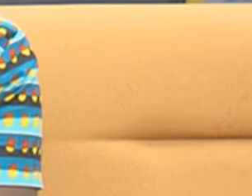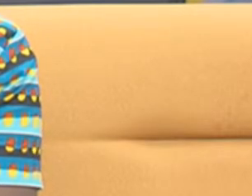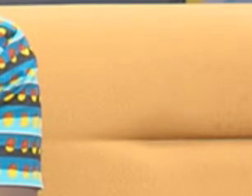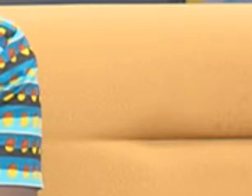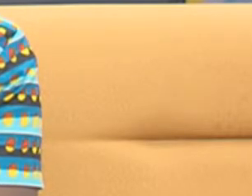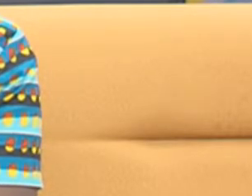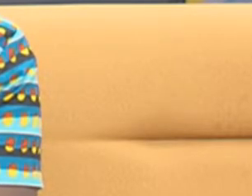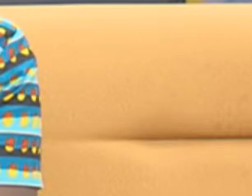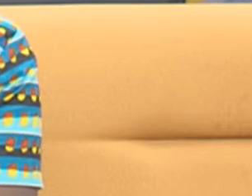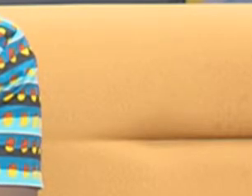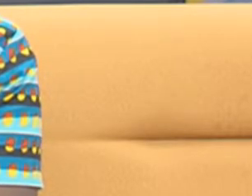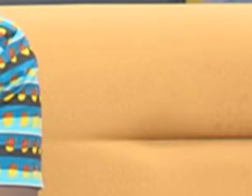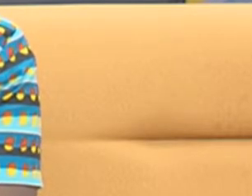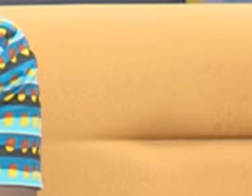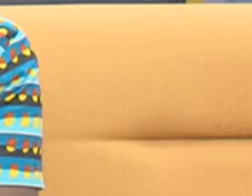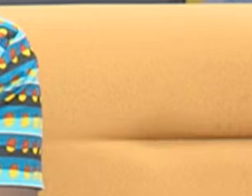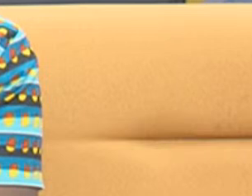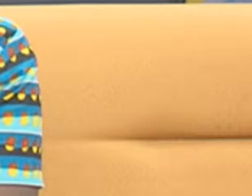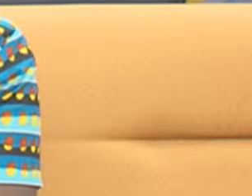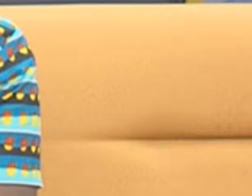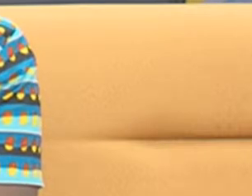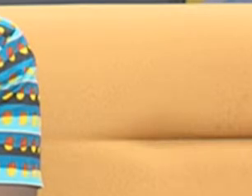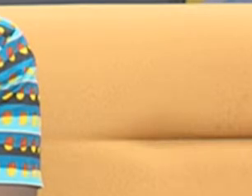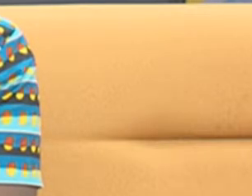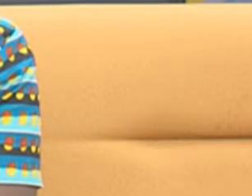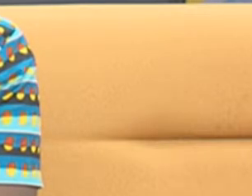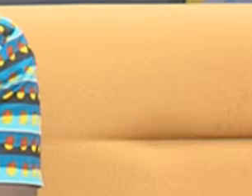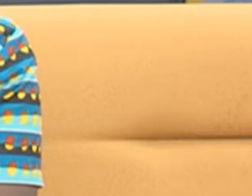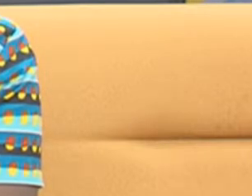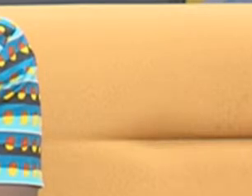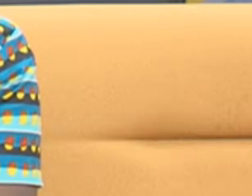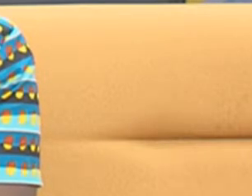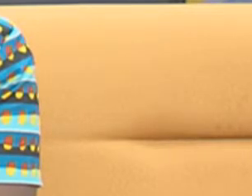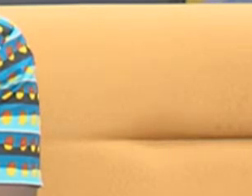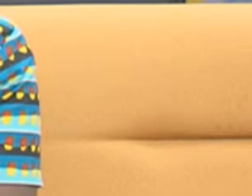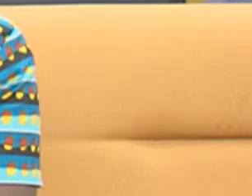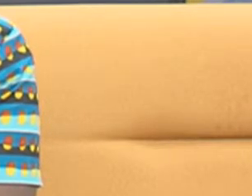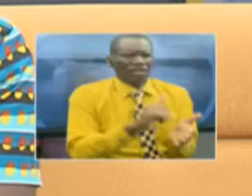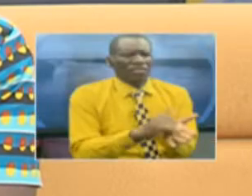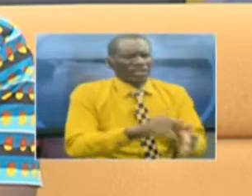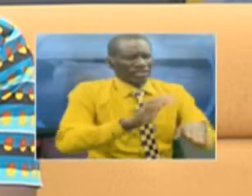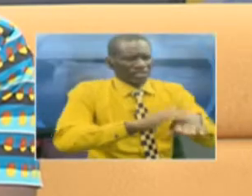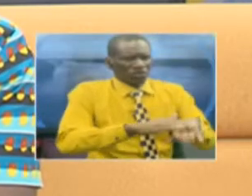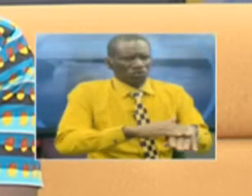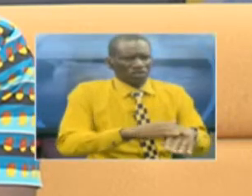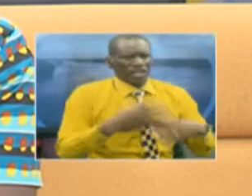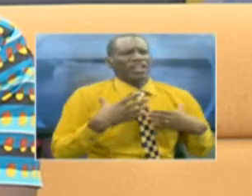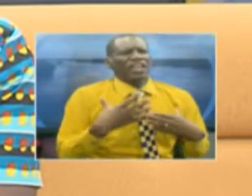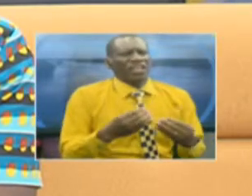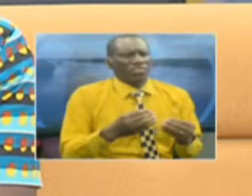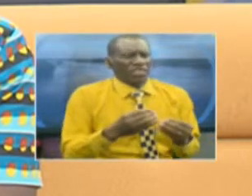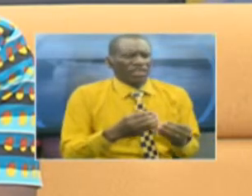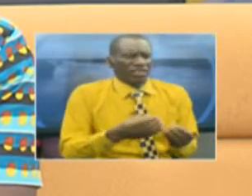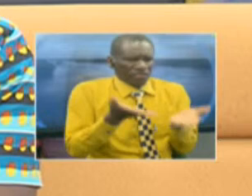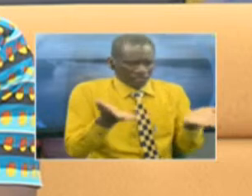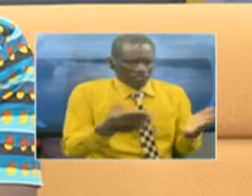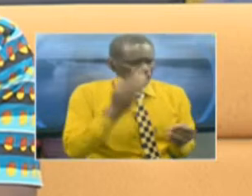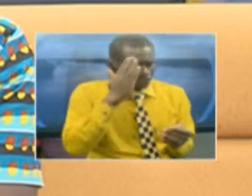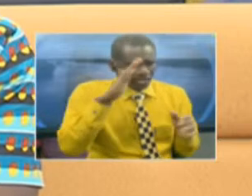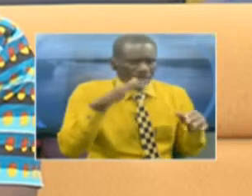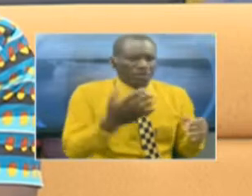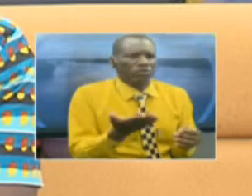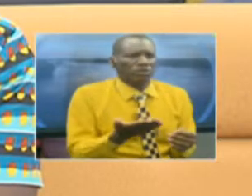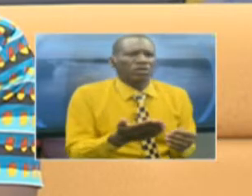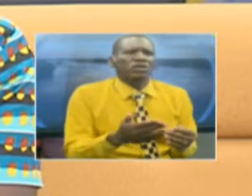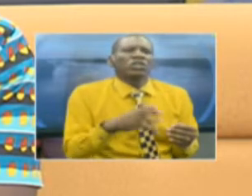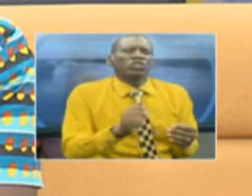person having a disability makes them less of a person. And that's a very good and healthy perspective into